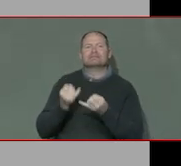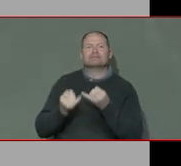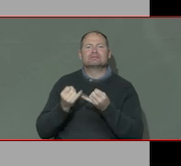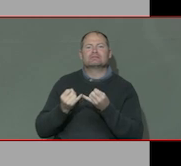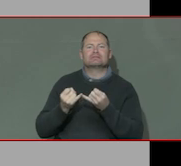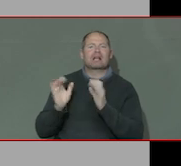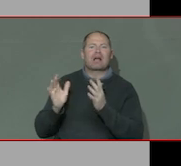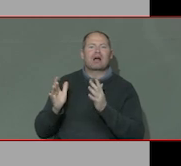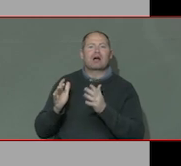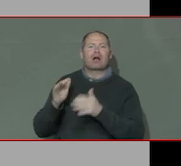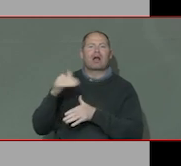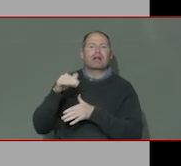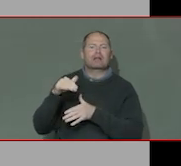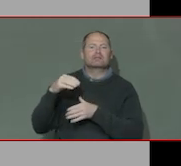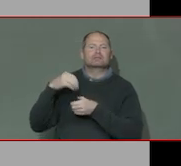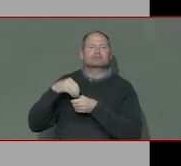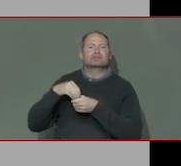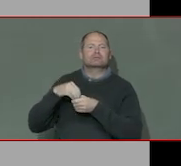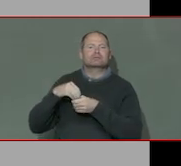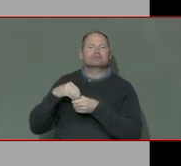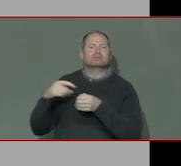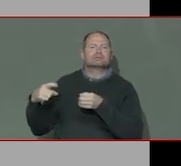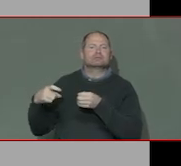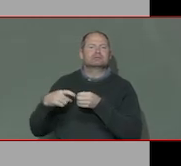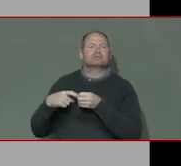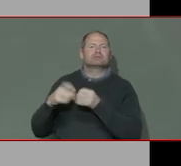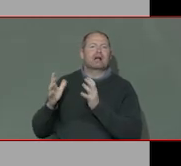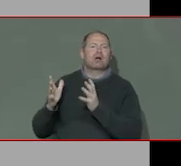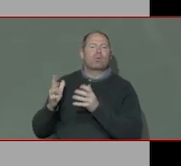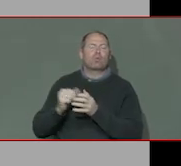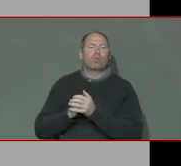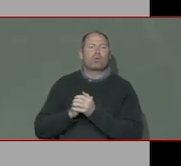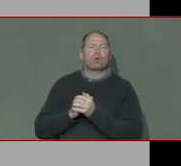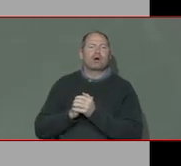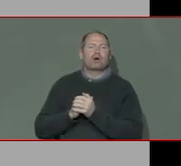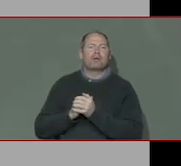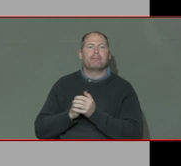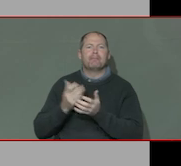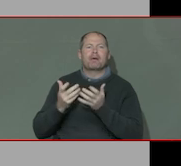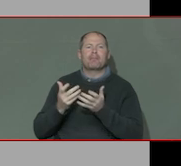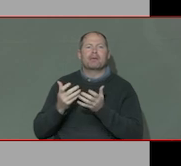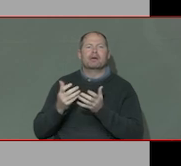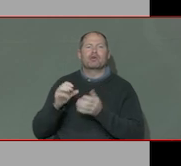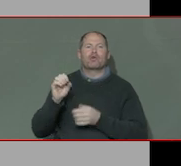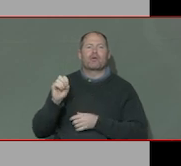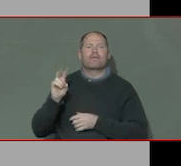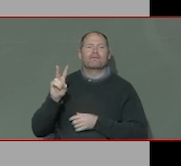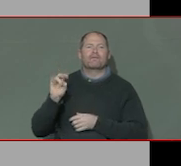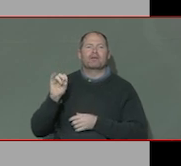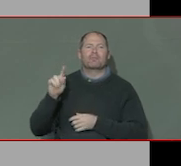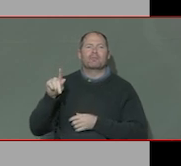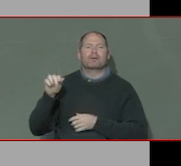place, external, internal. You are going to have to know which kind of ovipary, ovovivipary,